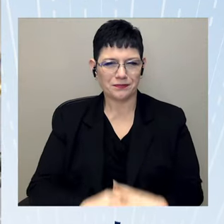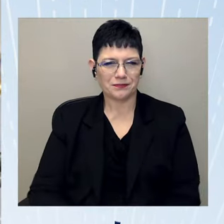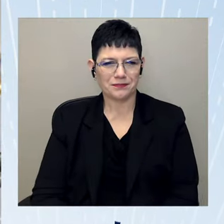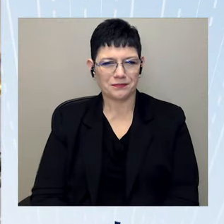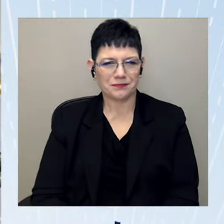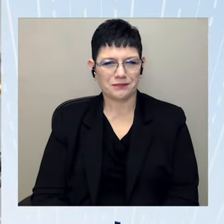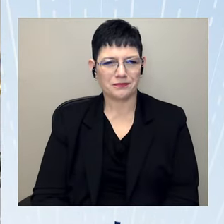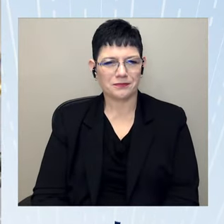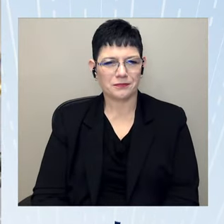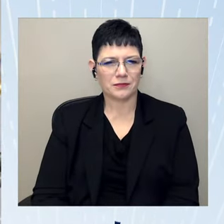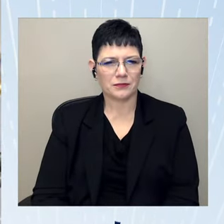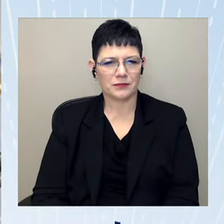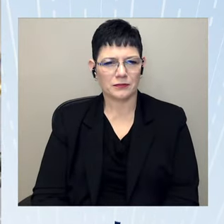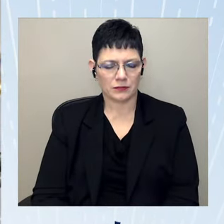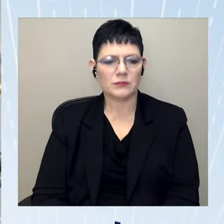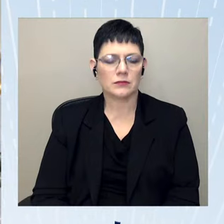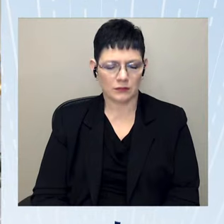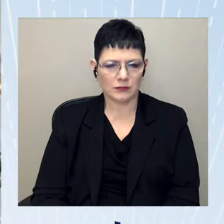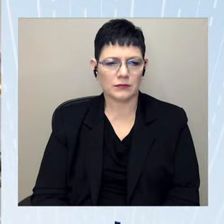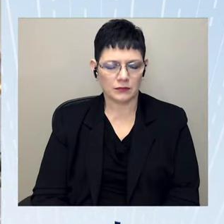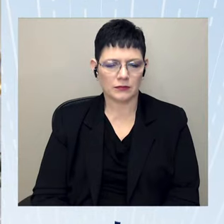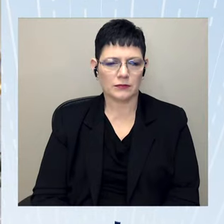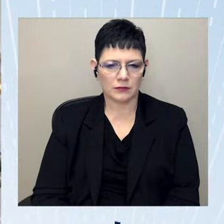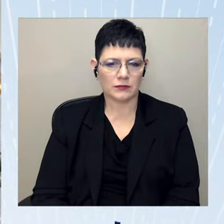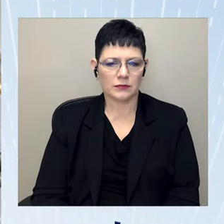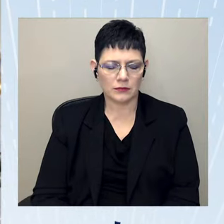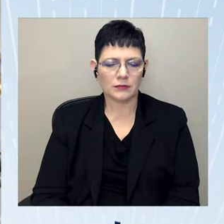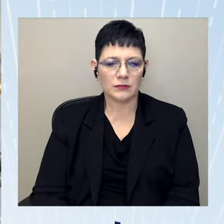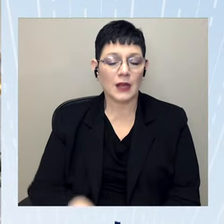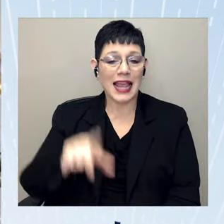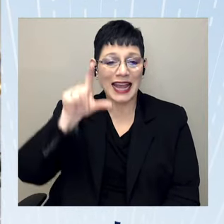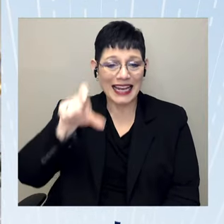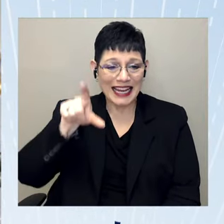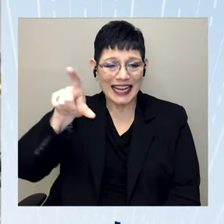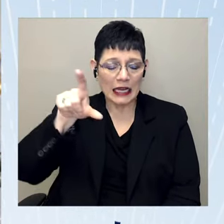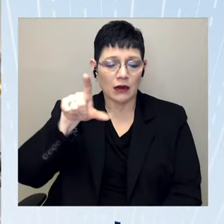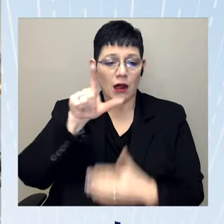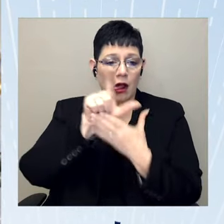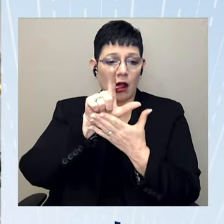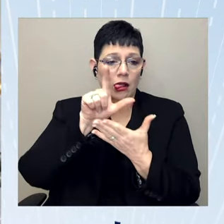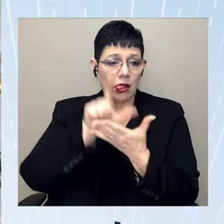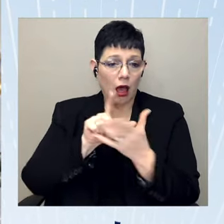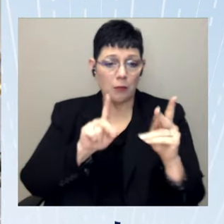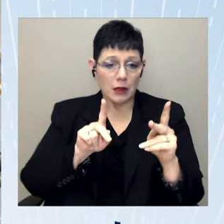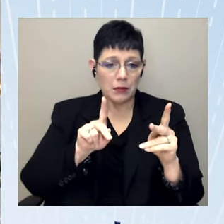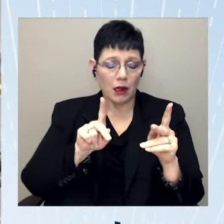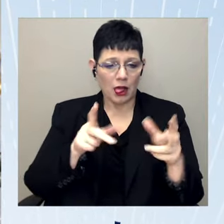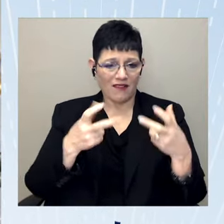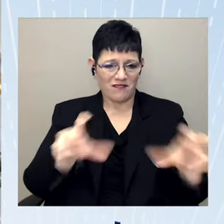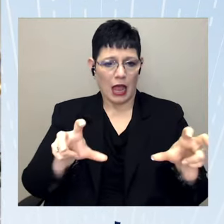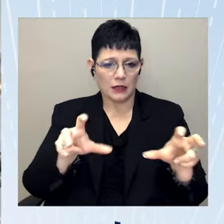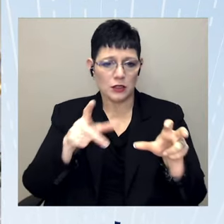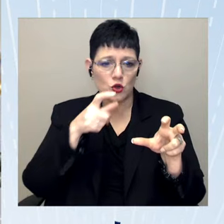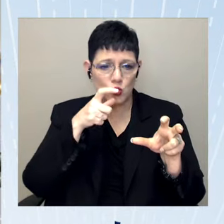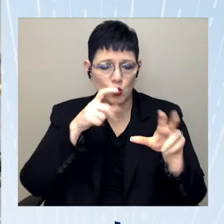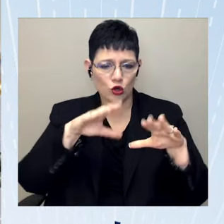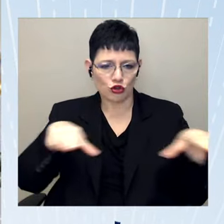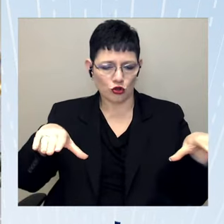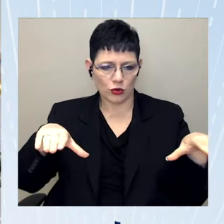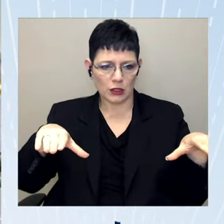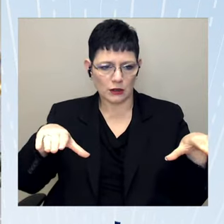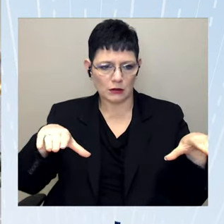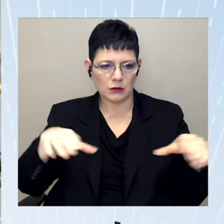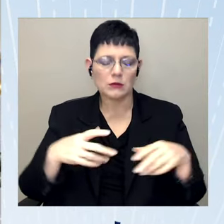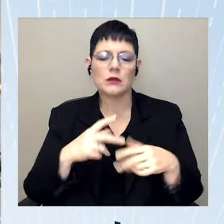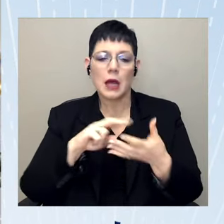We need all lawmakers to invest in child care that benefits everyone. Yes. Allowing families to